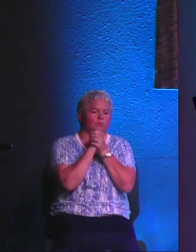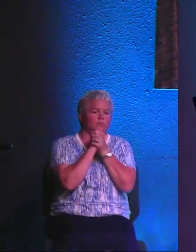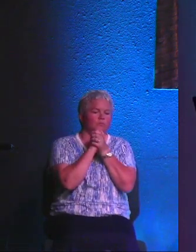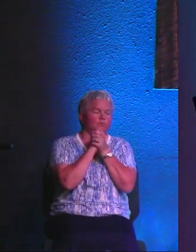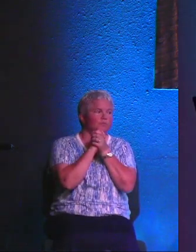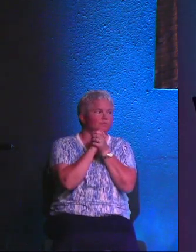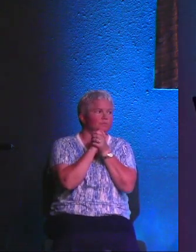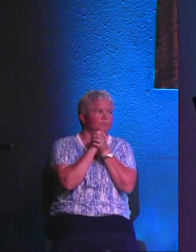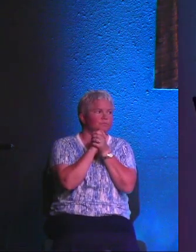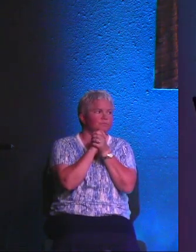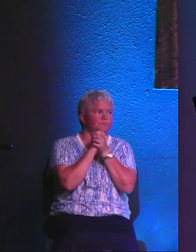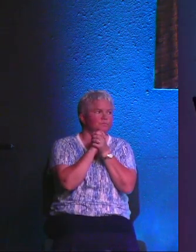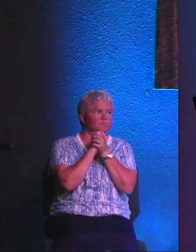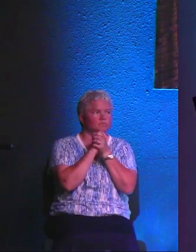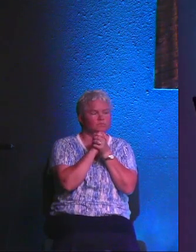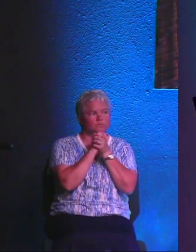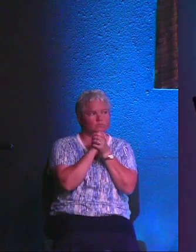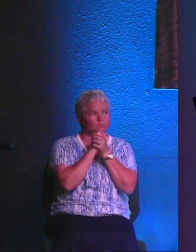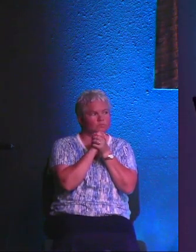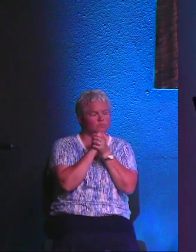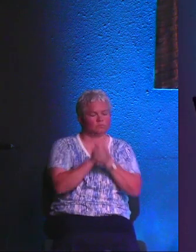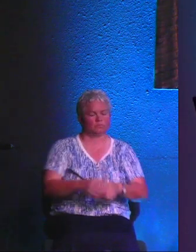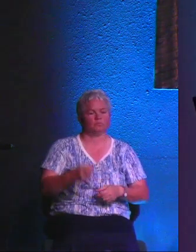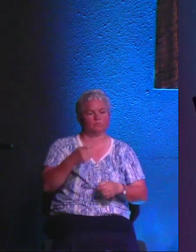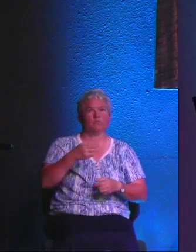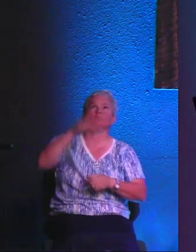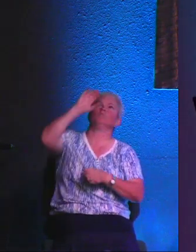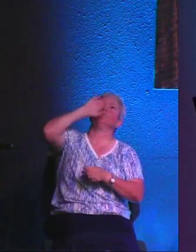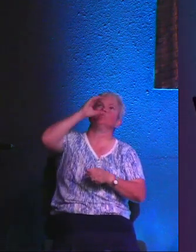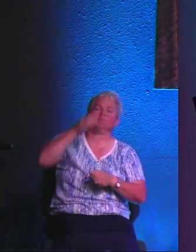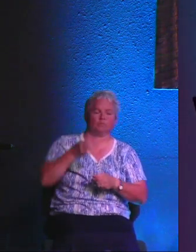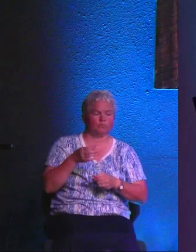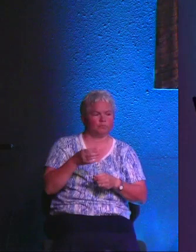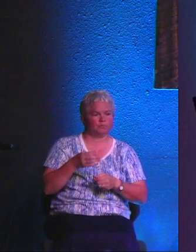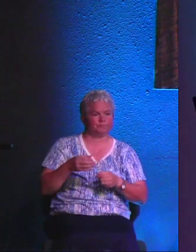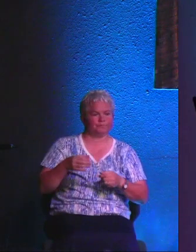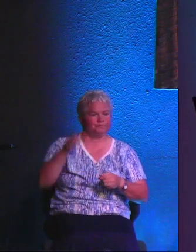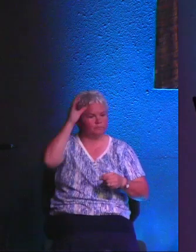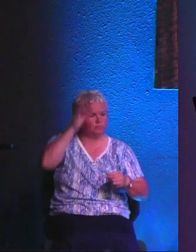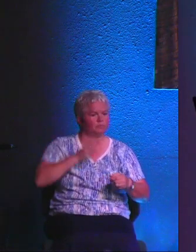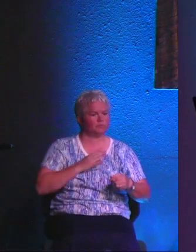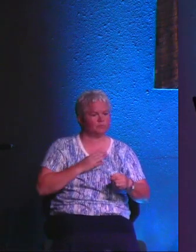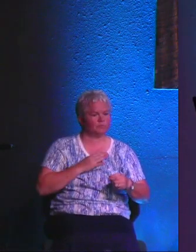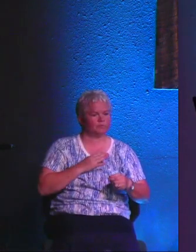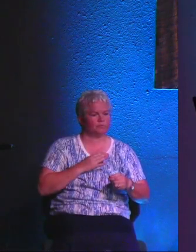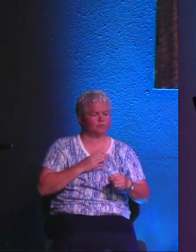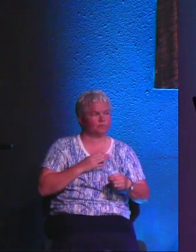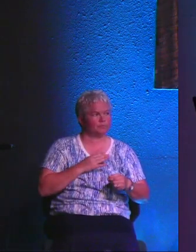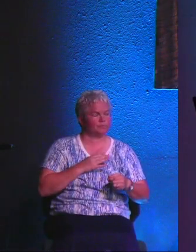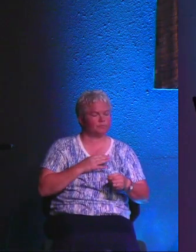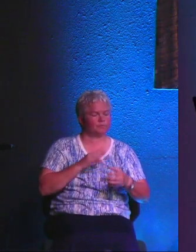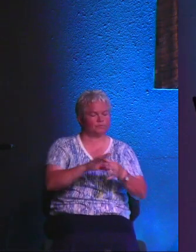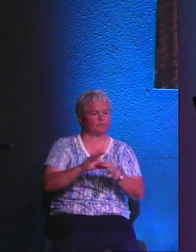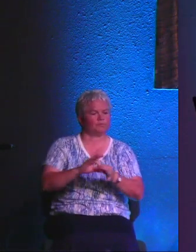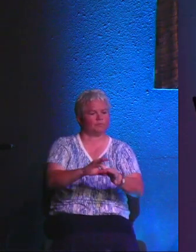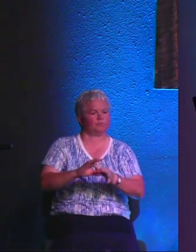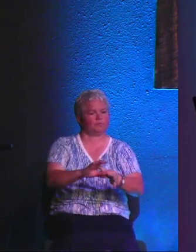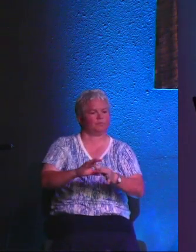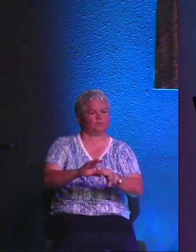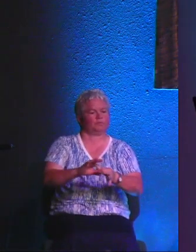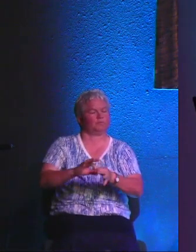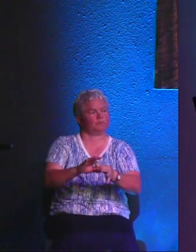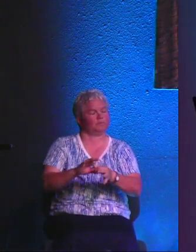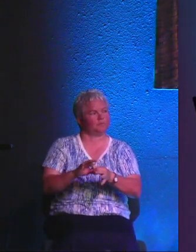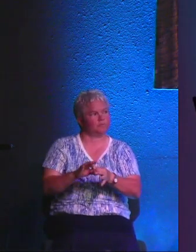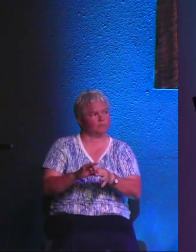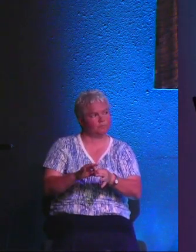felt a part of me fall away. So I turned to alcohol, men, and toxic friends to fill